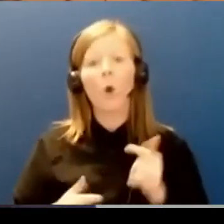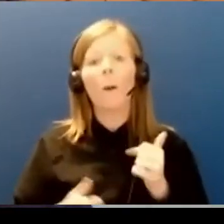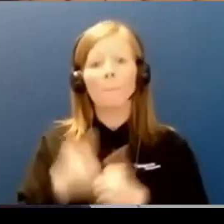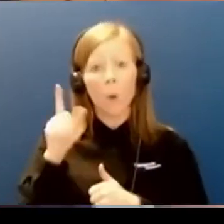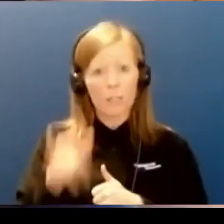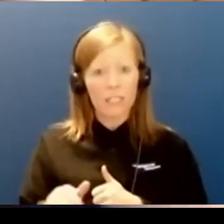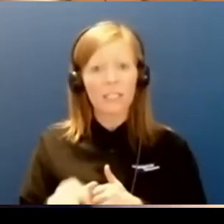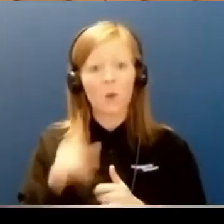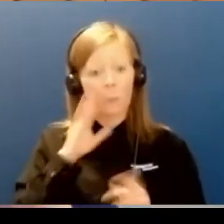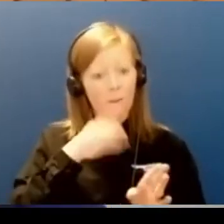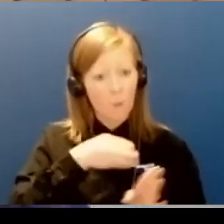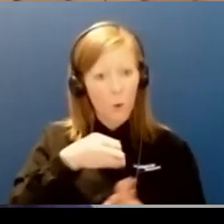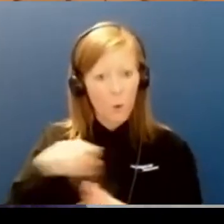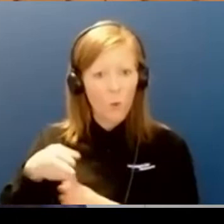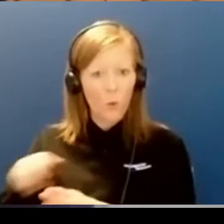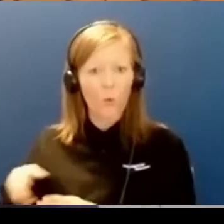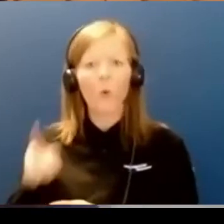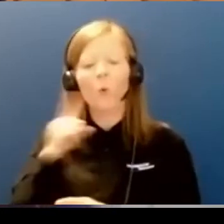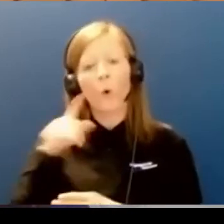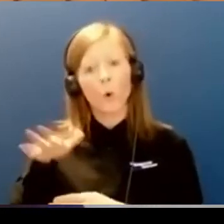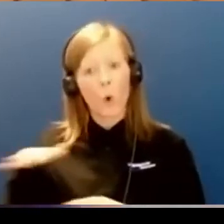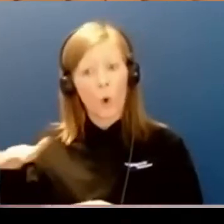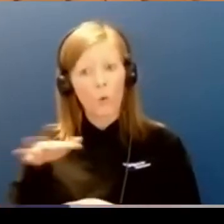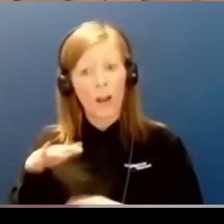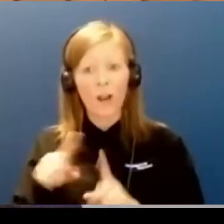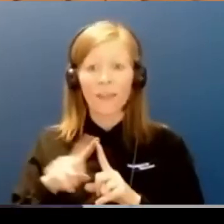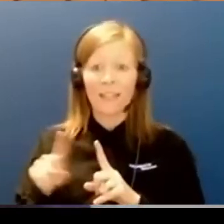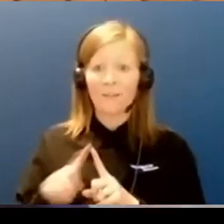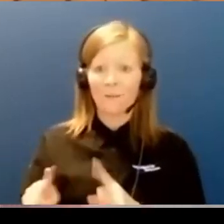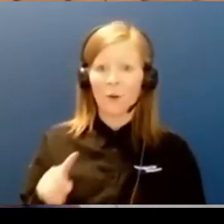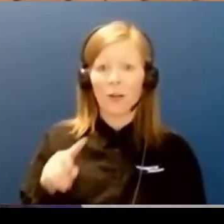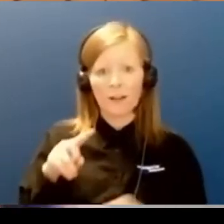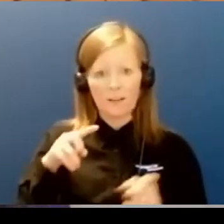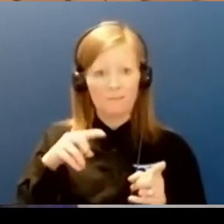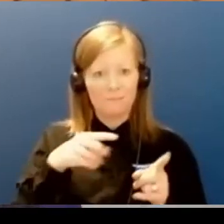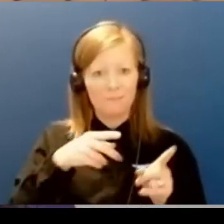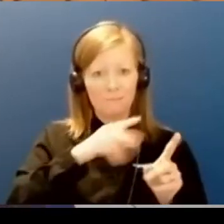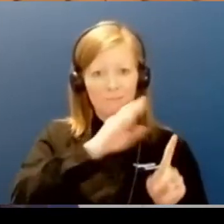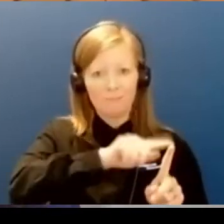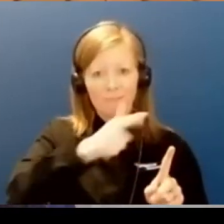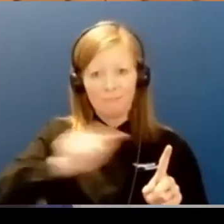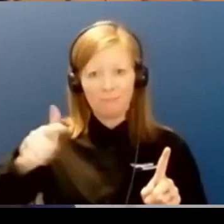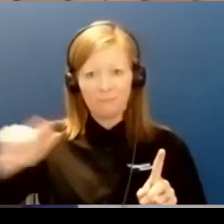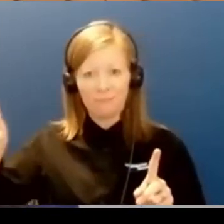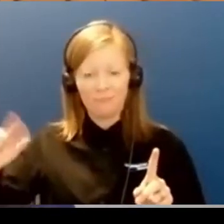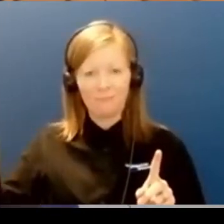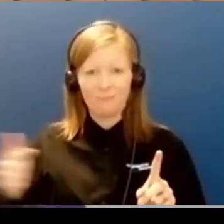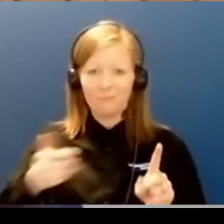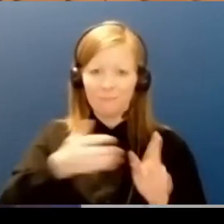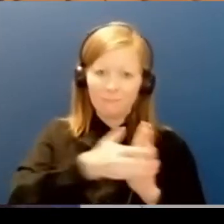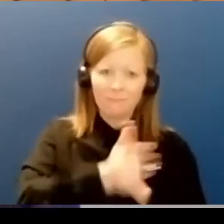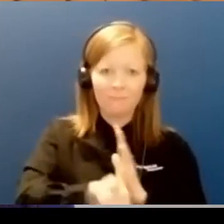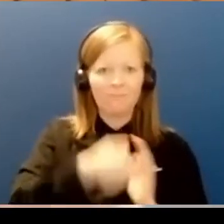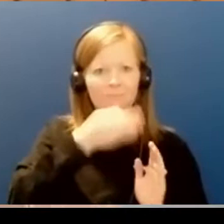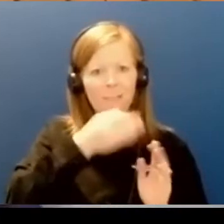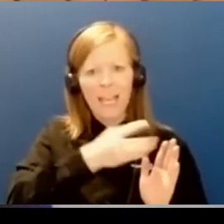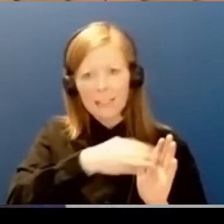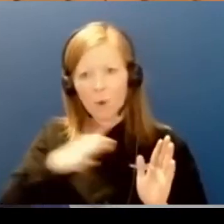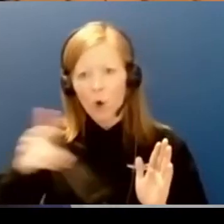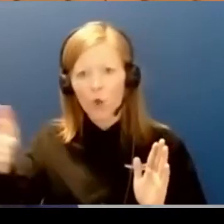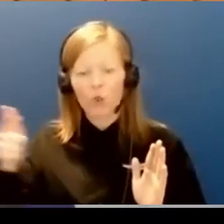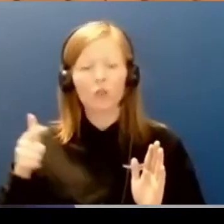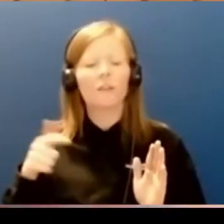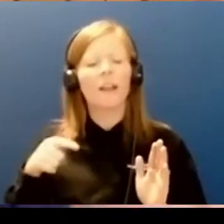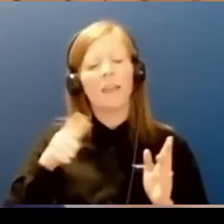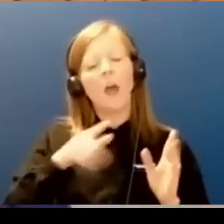we'll kind of go around the experts. And they've prepared a little short blurb, hopefully answering a majority of those questions. But if you have